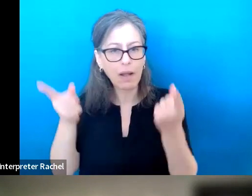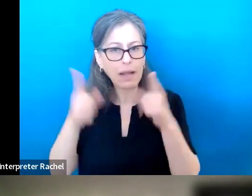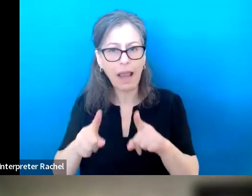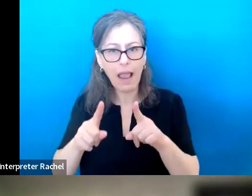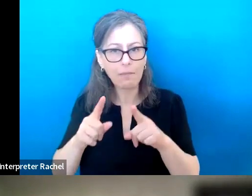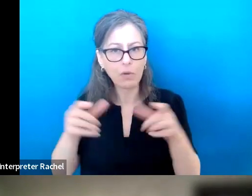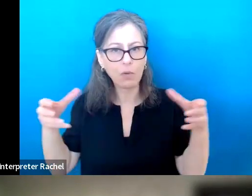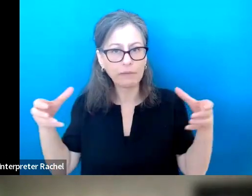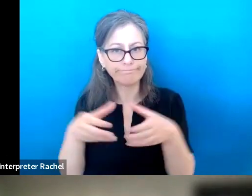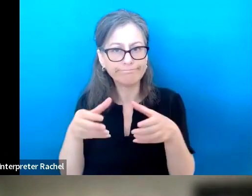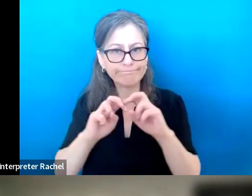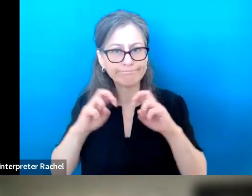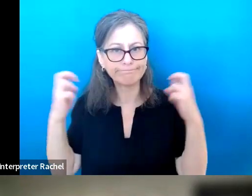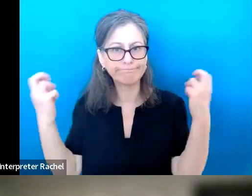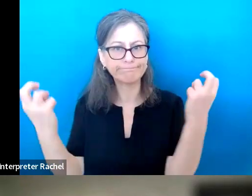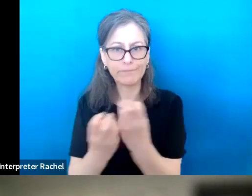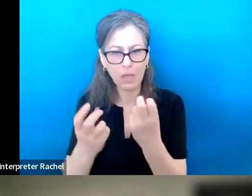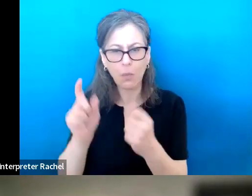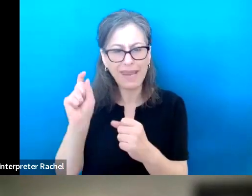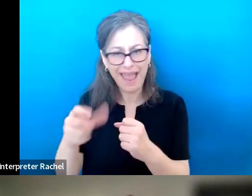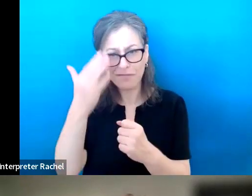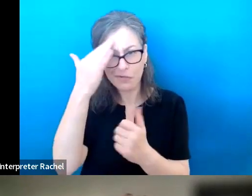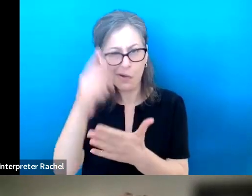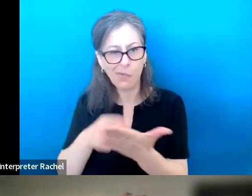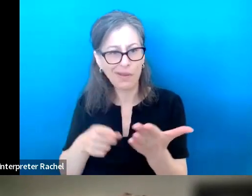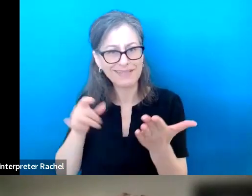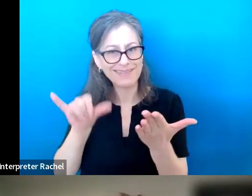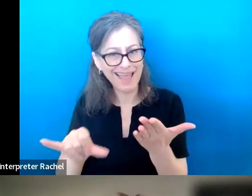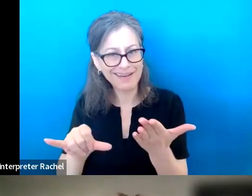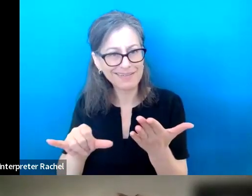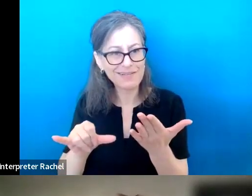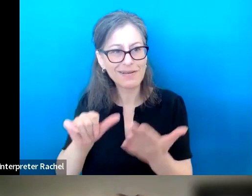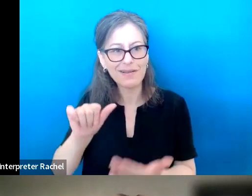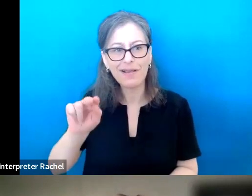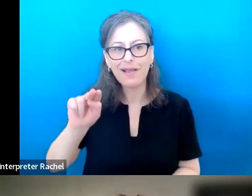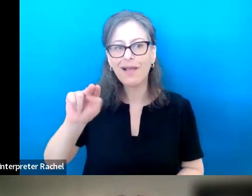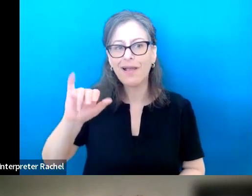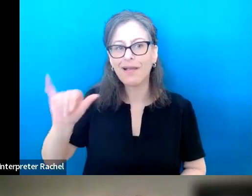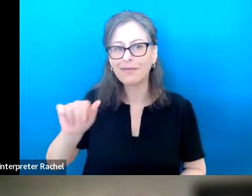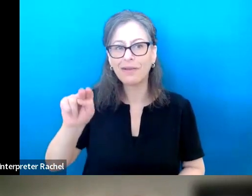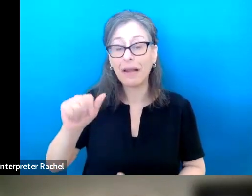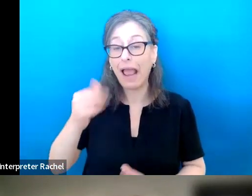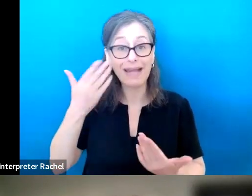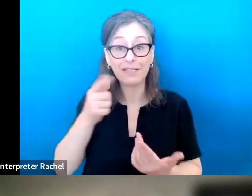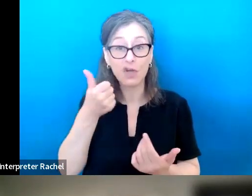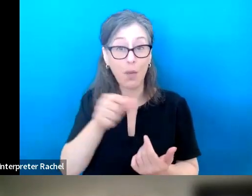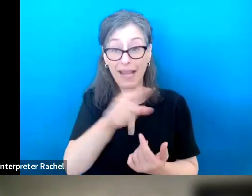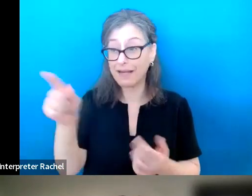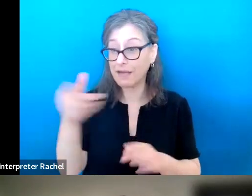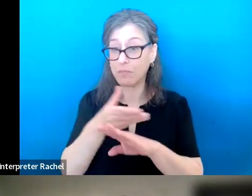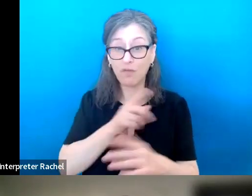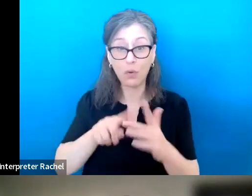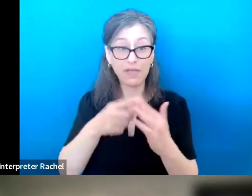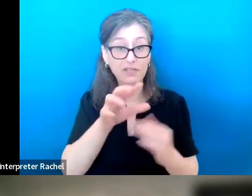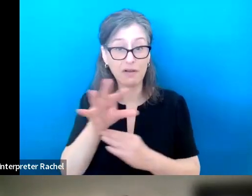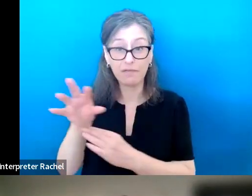all came together? Like we must know. I don't think I knew anyone before filming. So I felt, you know,